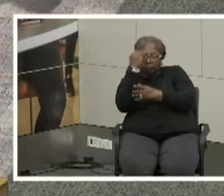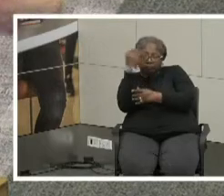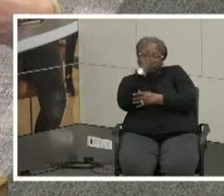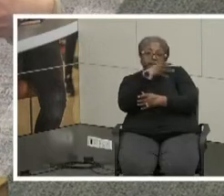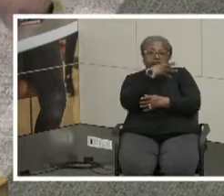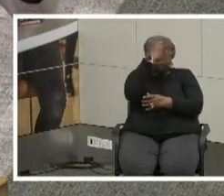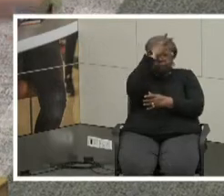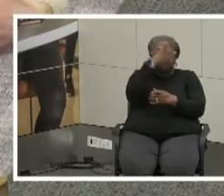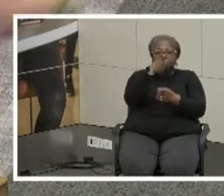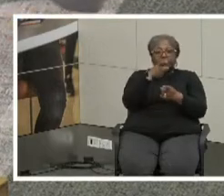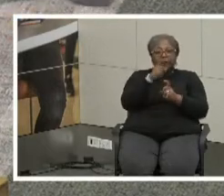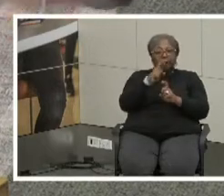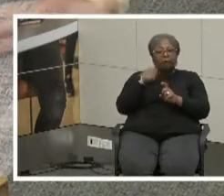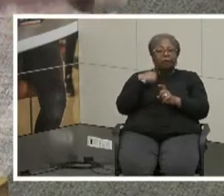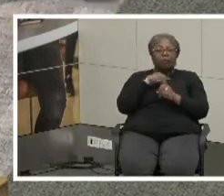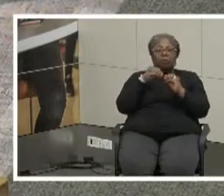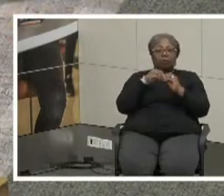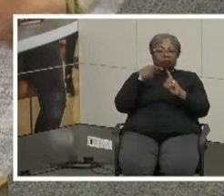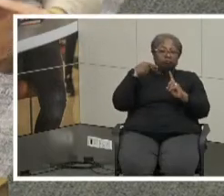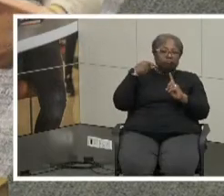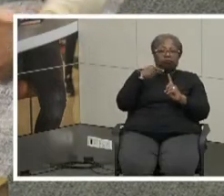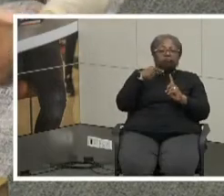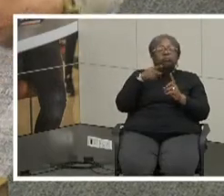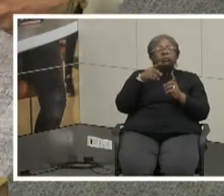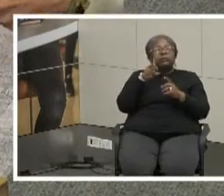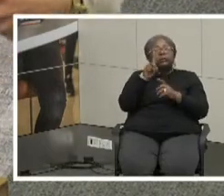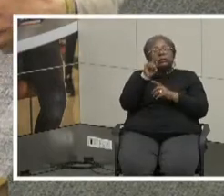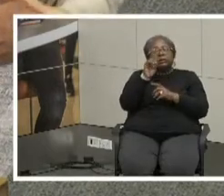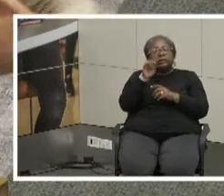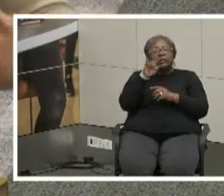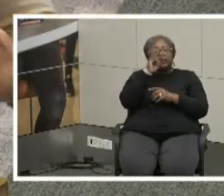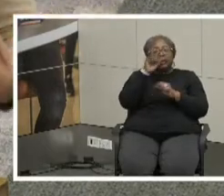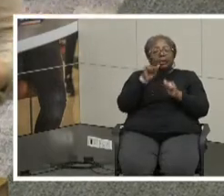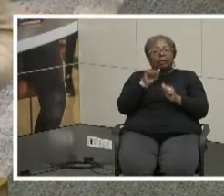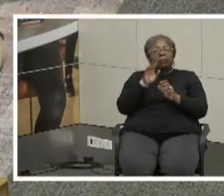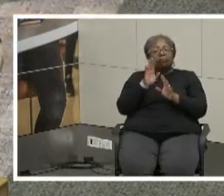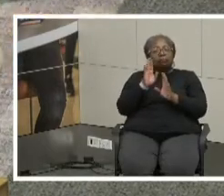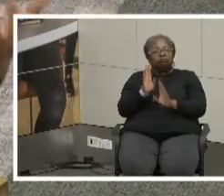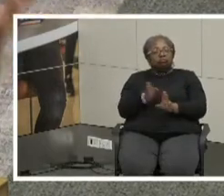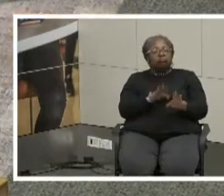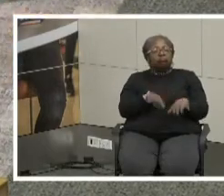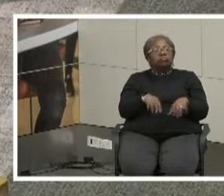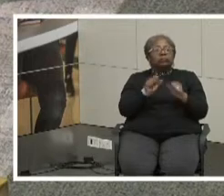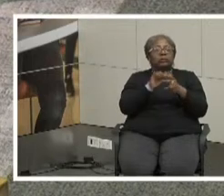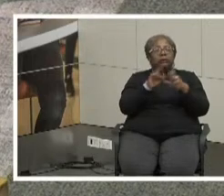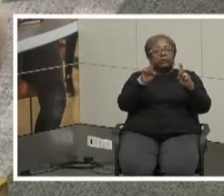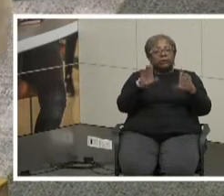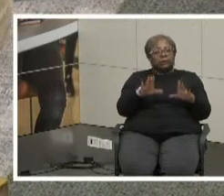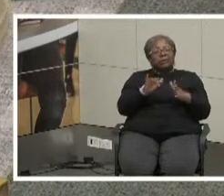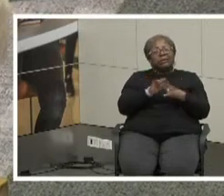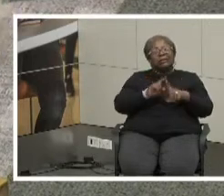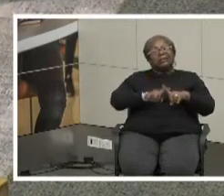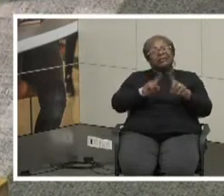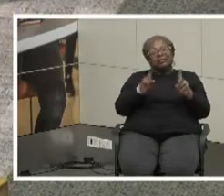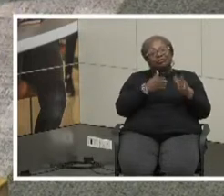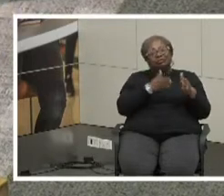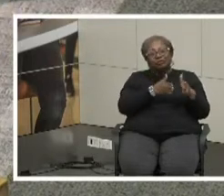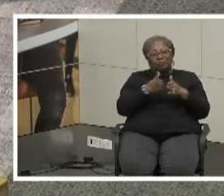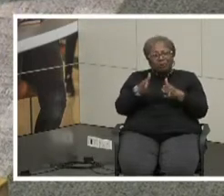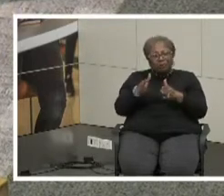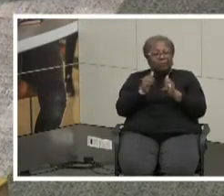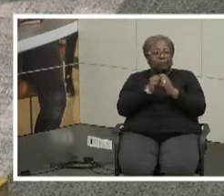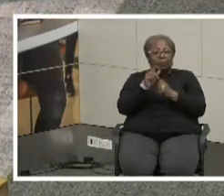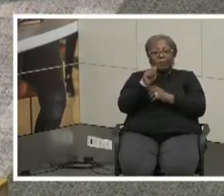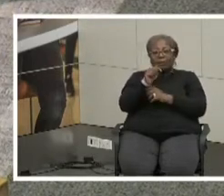us a very targeted date for which each kid could prepare to take that assessment um so that's just a difference in strategy I think even in the